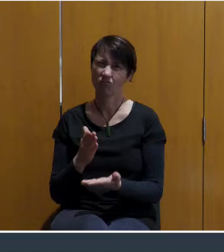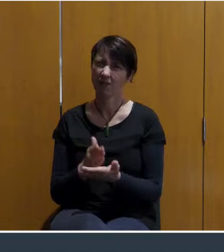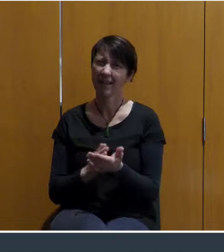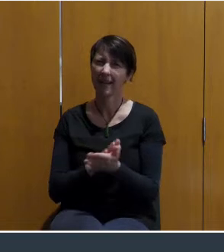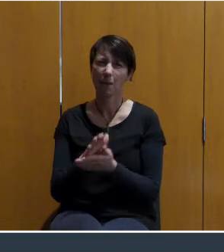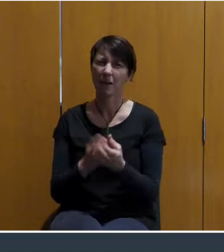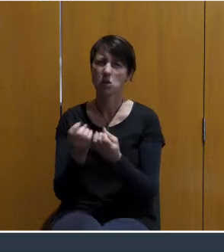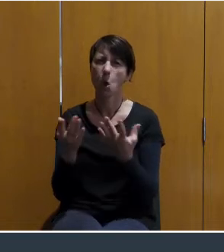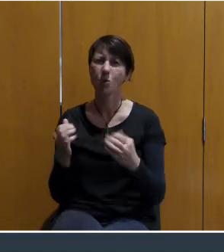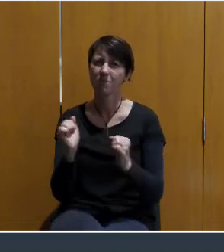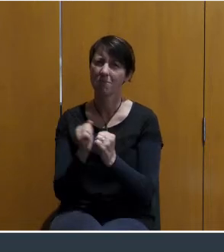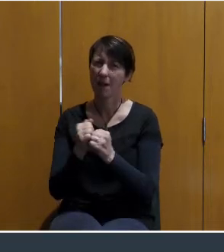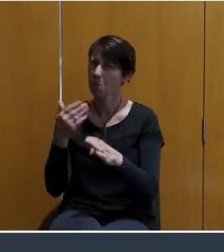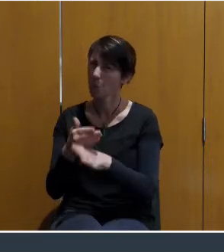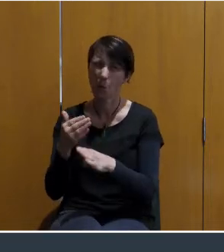enough.